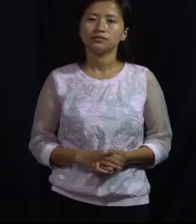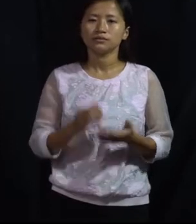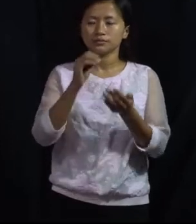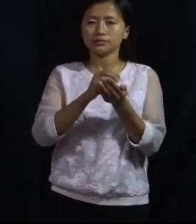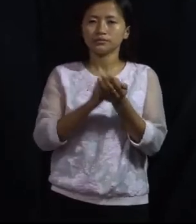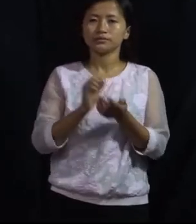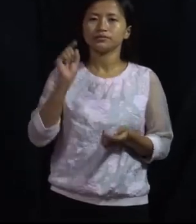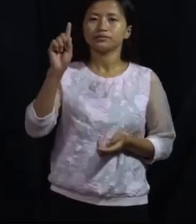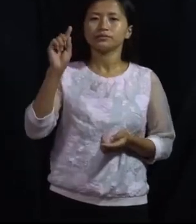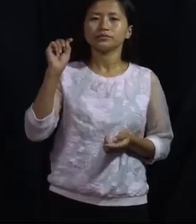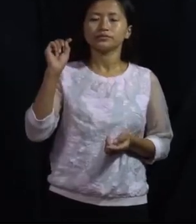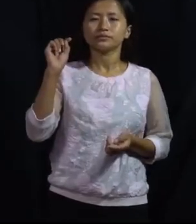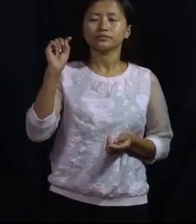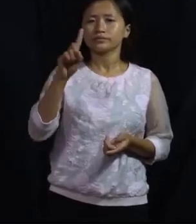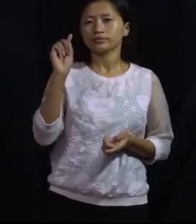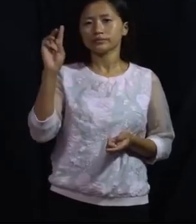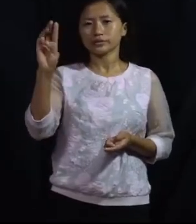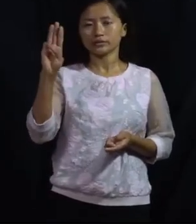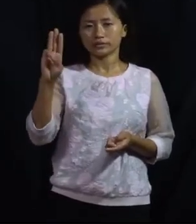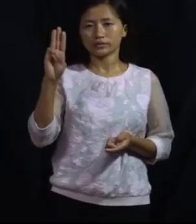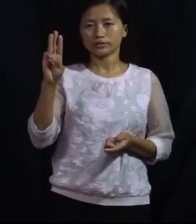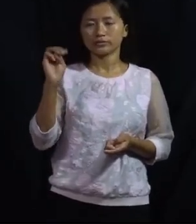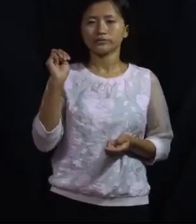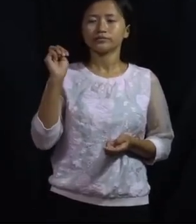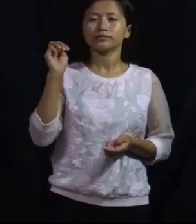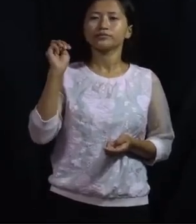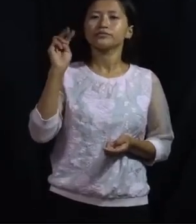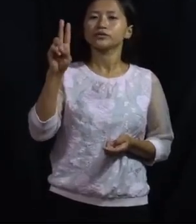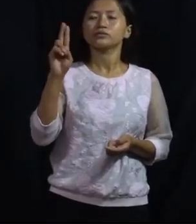stock is 13,200.